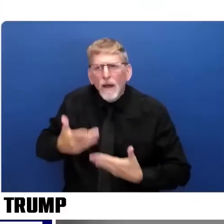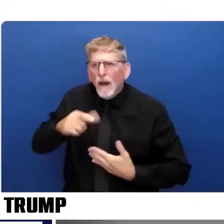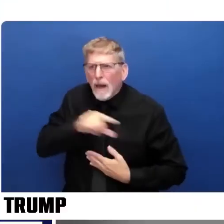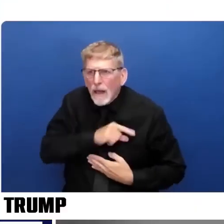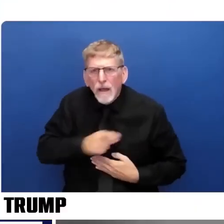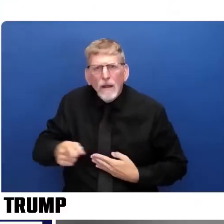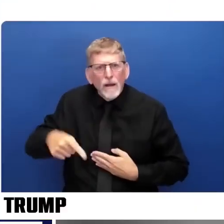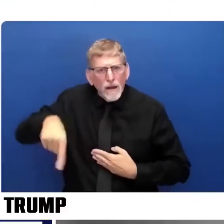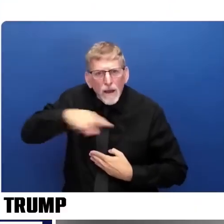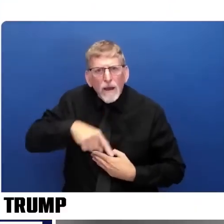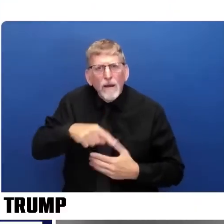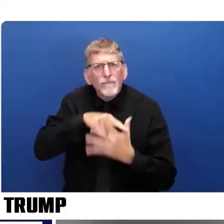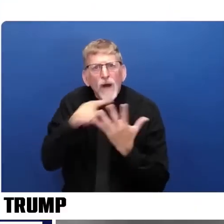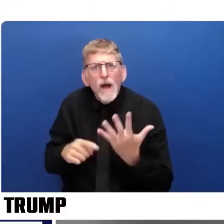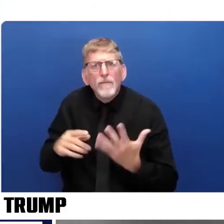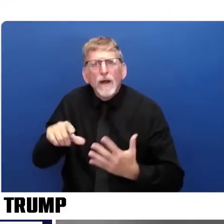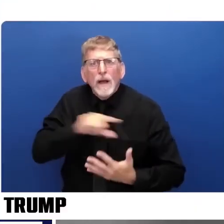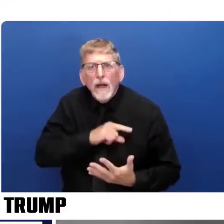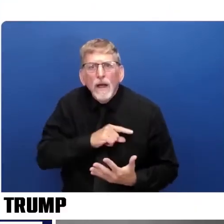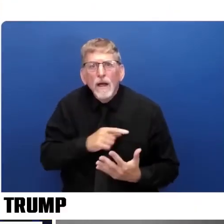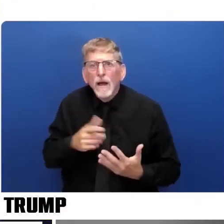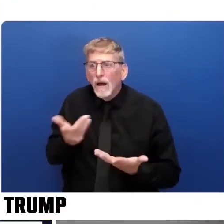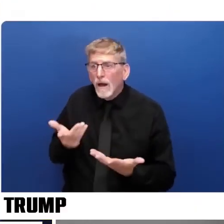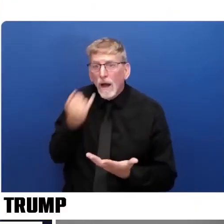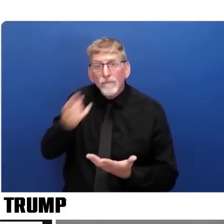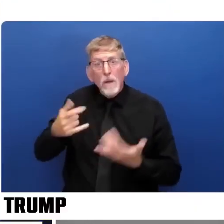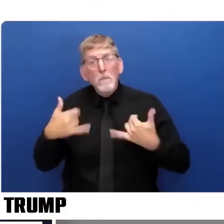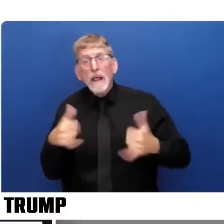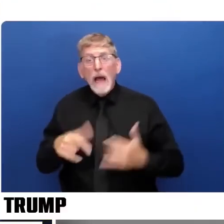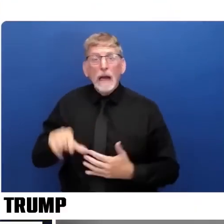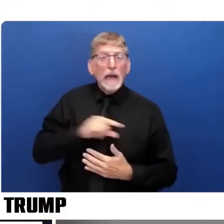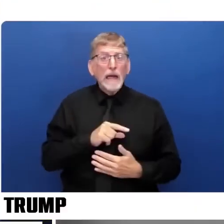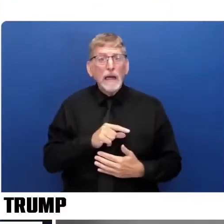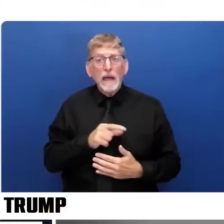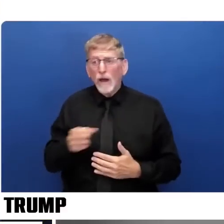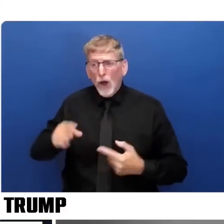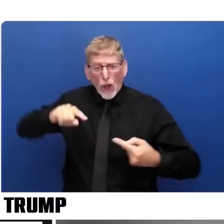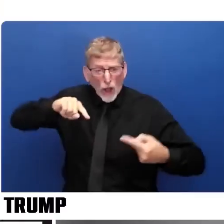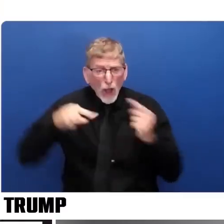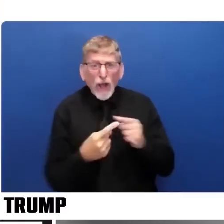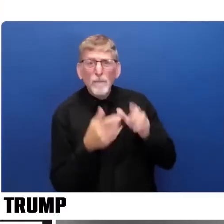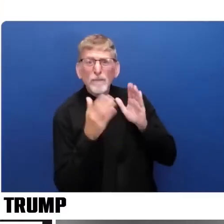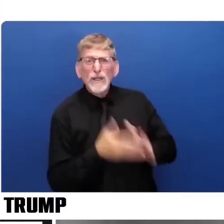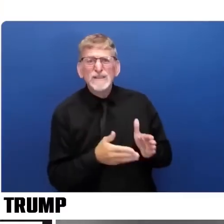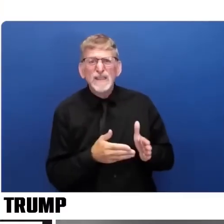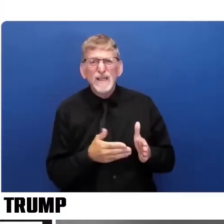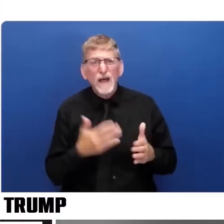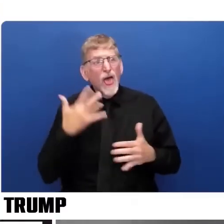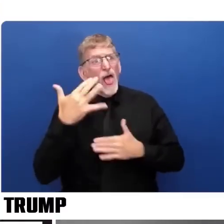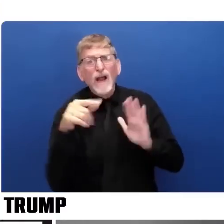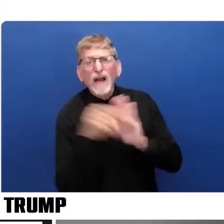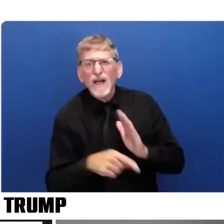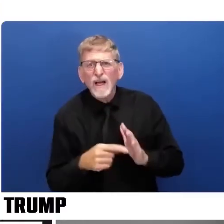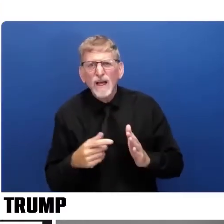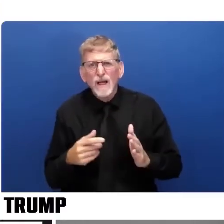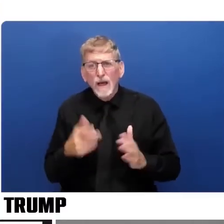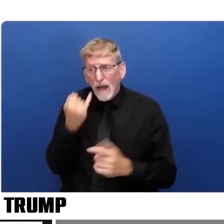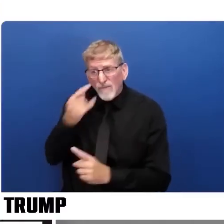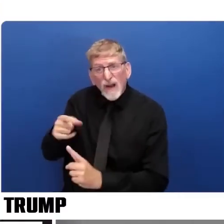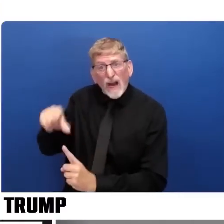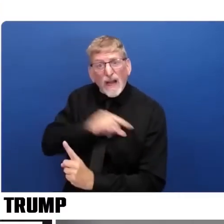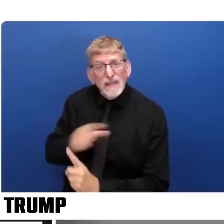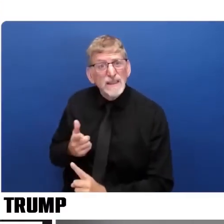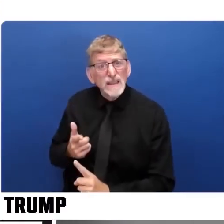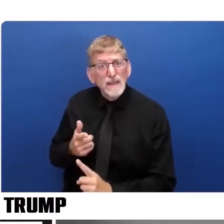person ultimately. And if they pled guilty, then they pled, we're not guilty. But this is a person that has to stretch